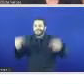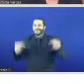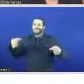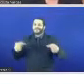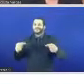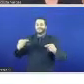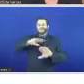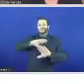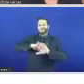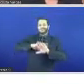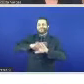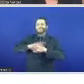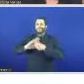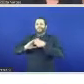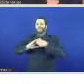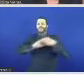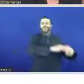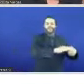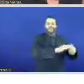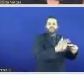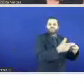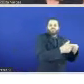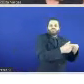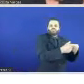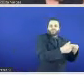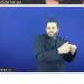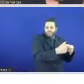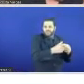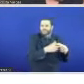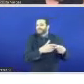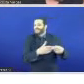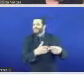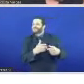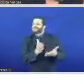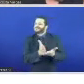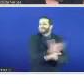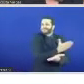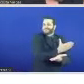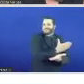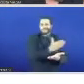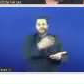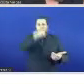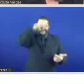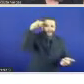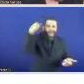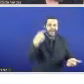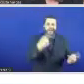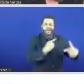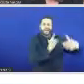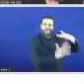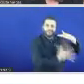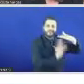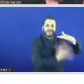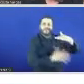countries. And I think this is a package of nationalist authoritarian reassertion,